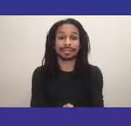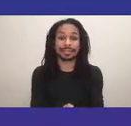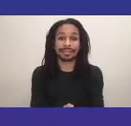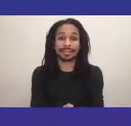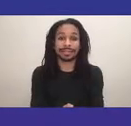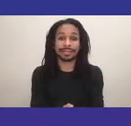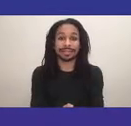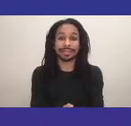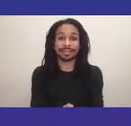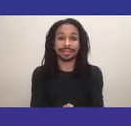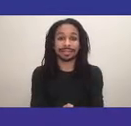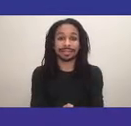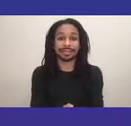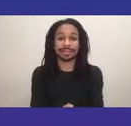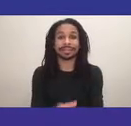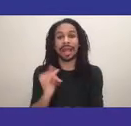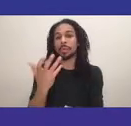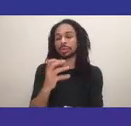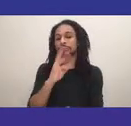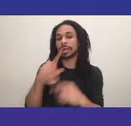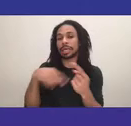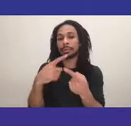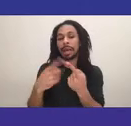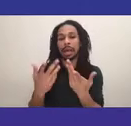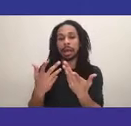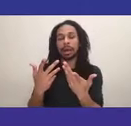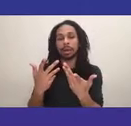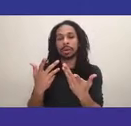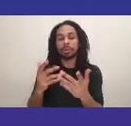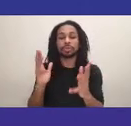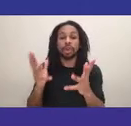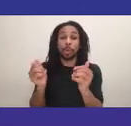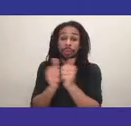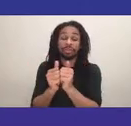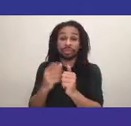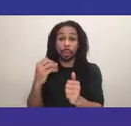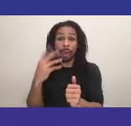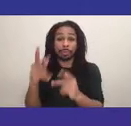I would like to address white people, of which I also come from.